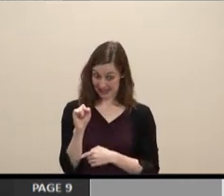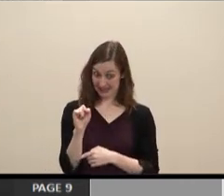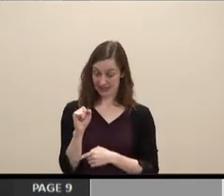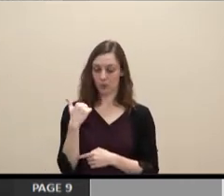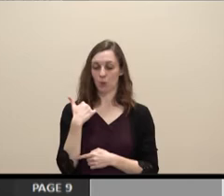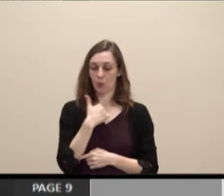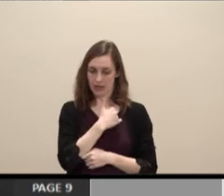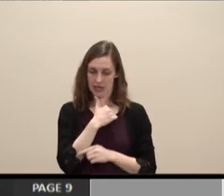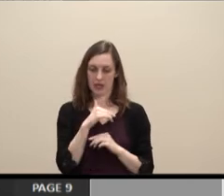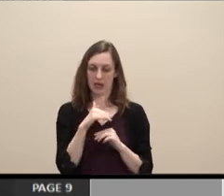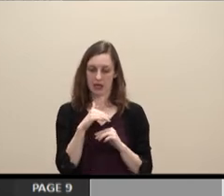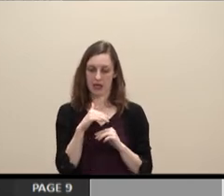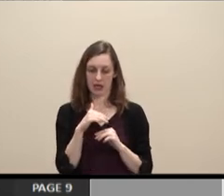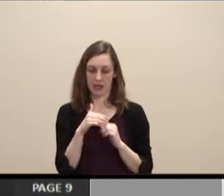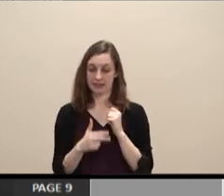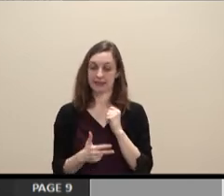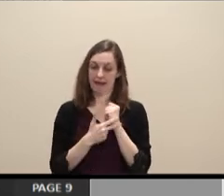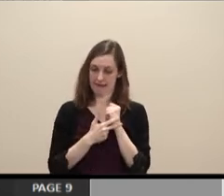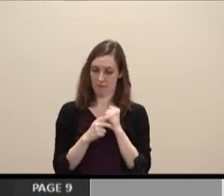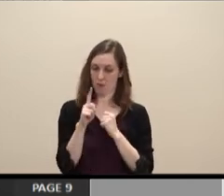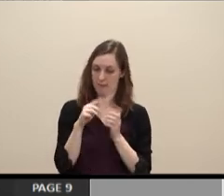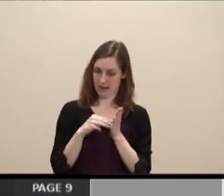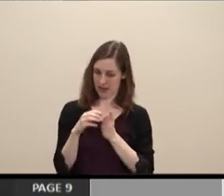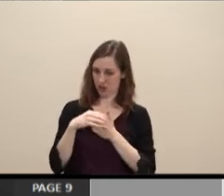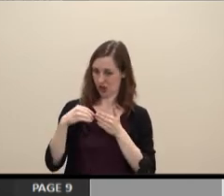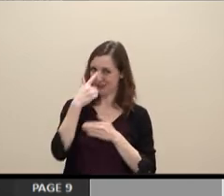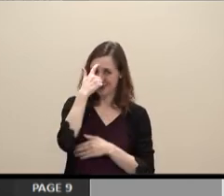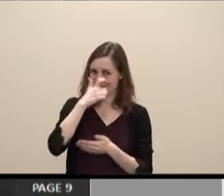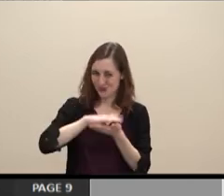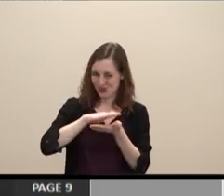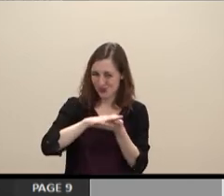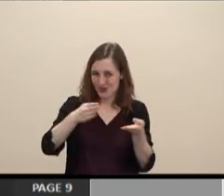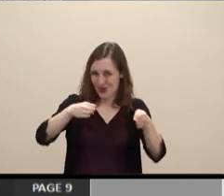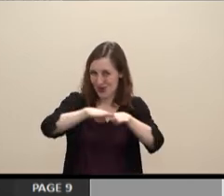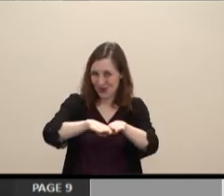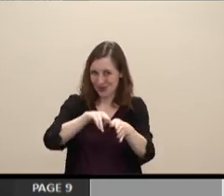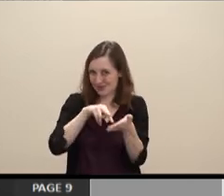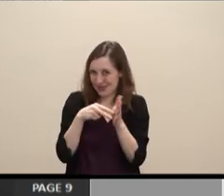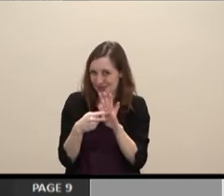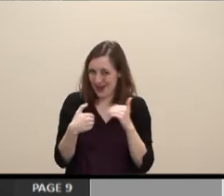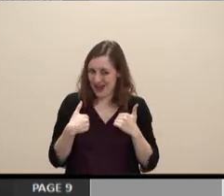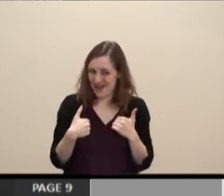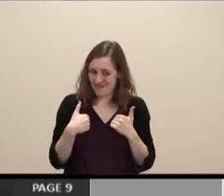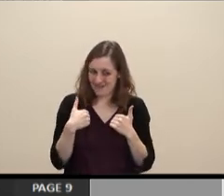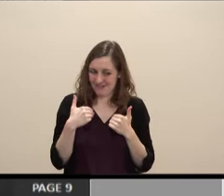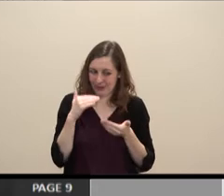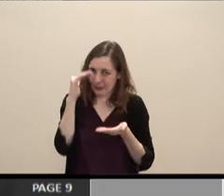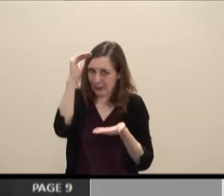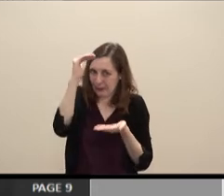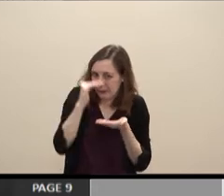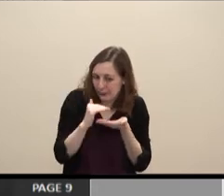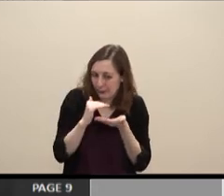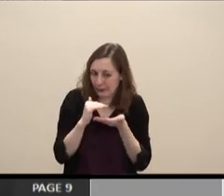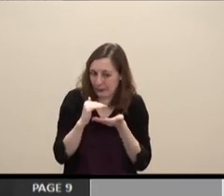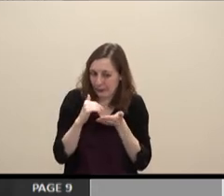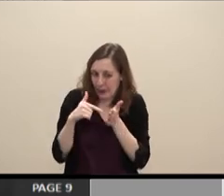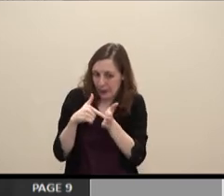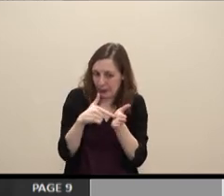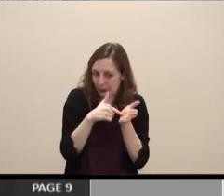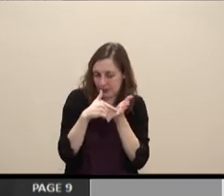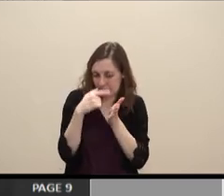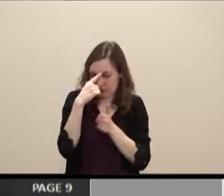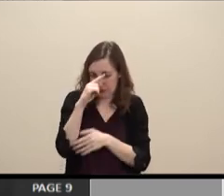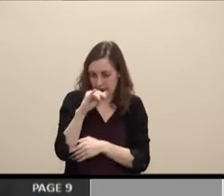the original budget because the schools were closed. And so we had very little expenditures from March through